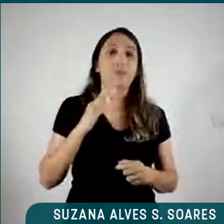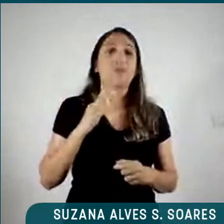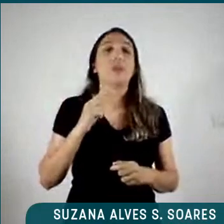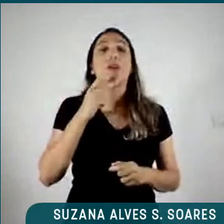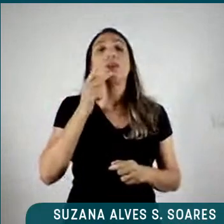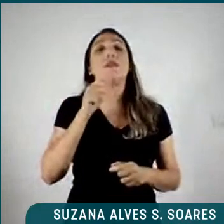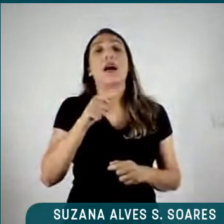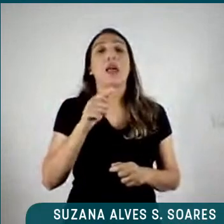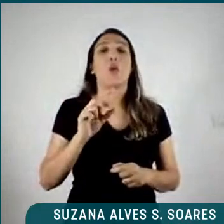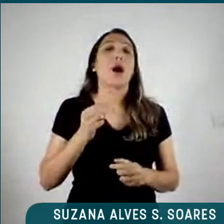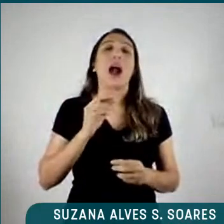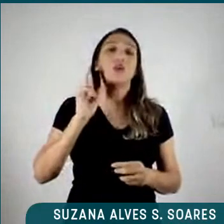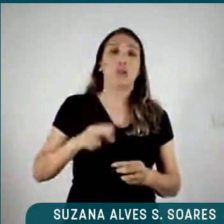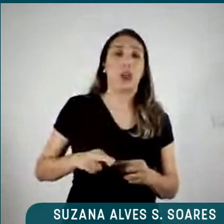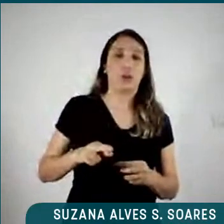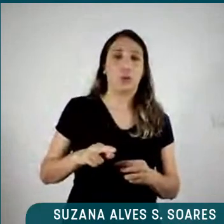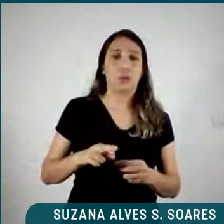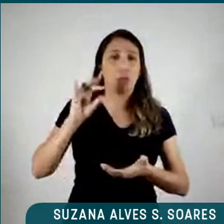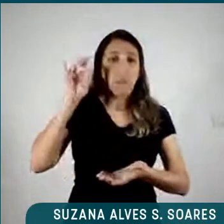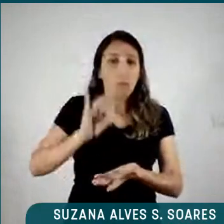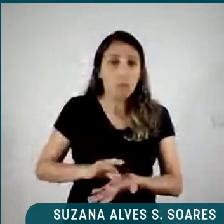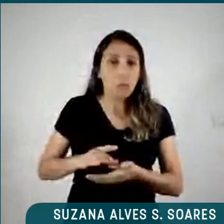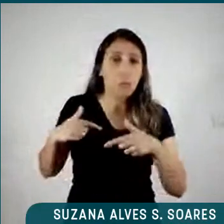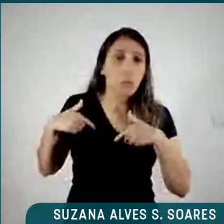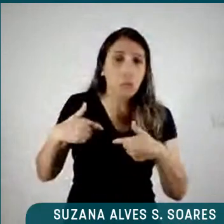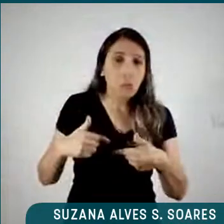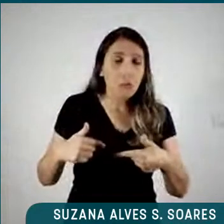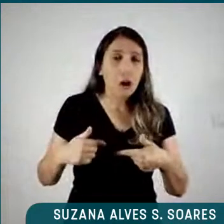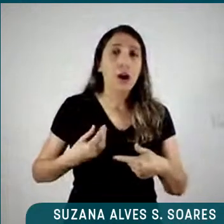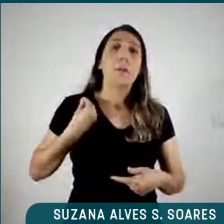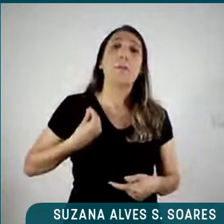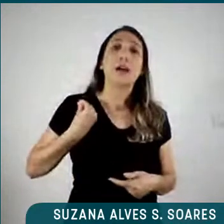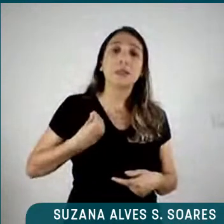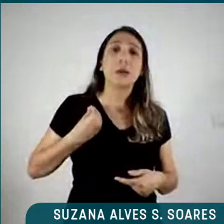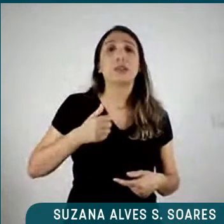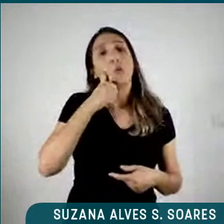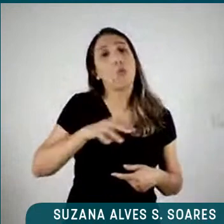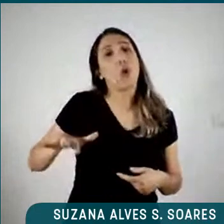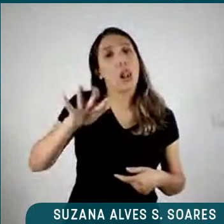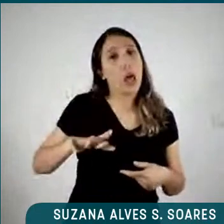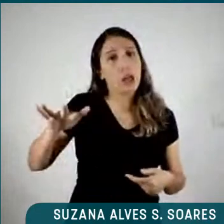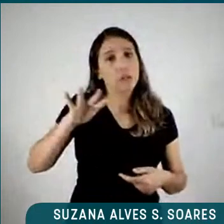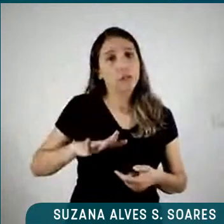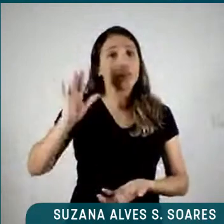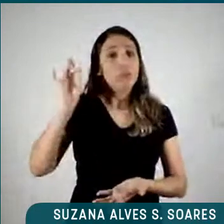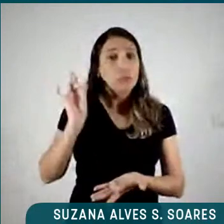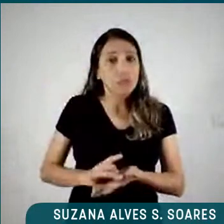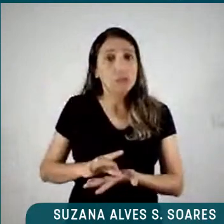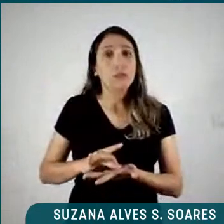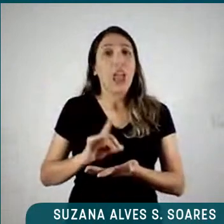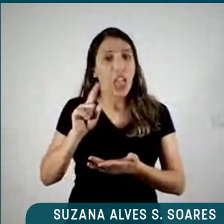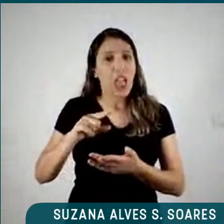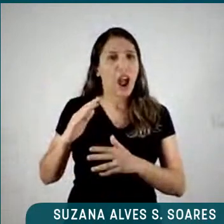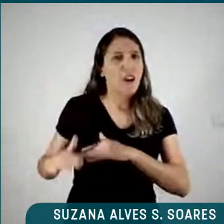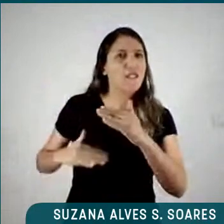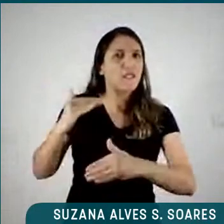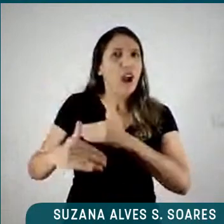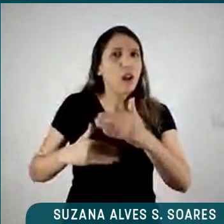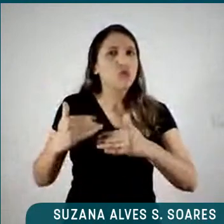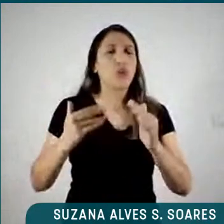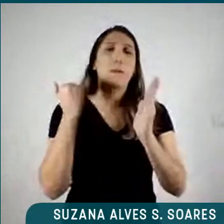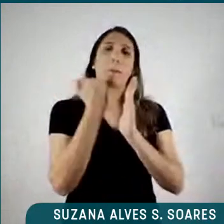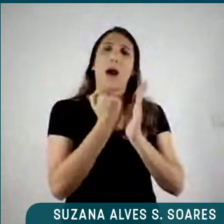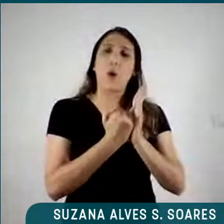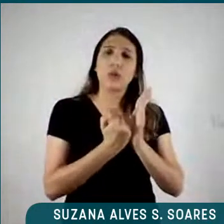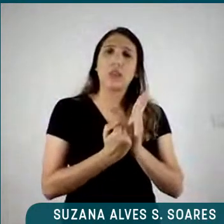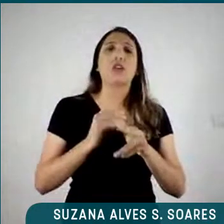bring effective results. So it doesn't seem to be so. Do you think that